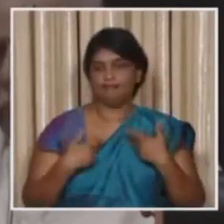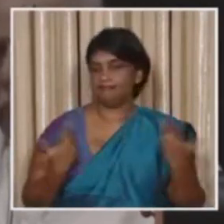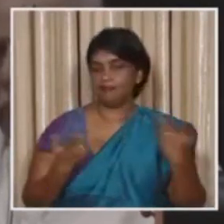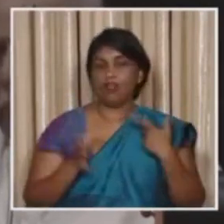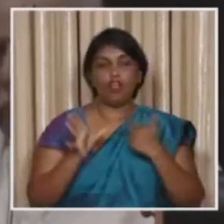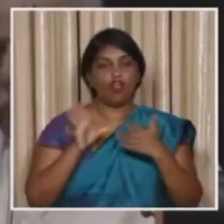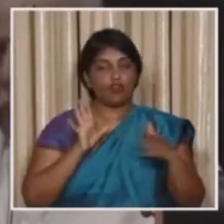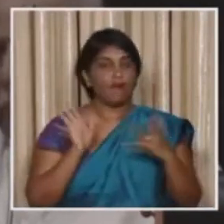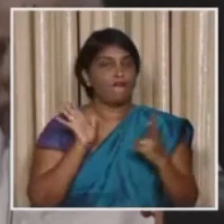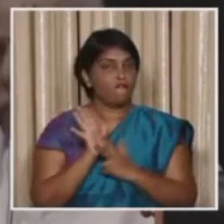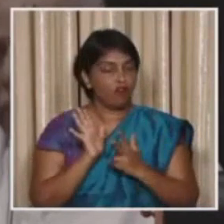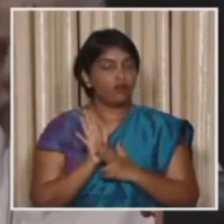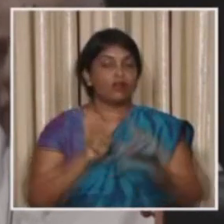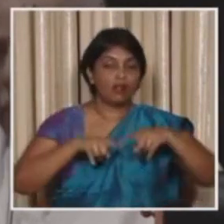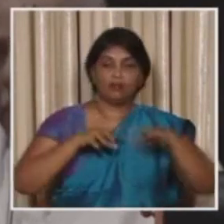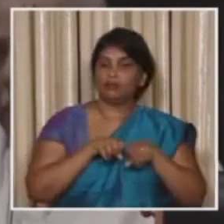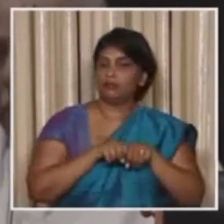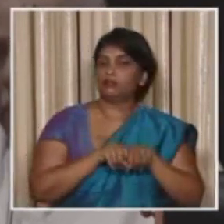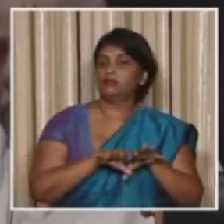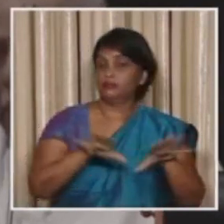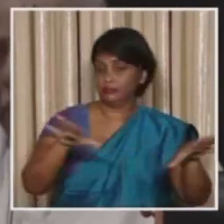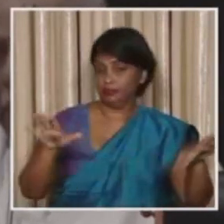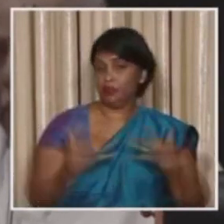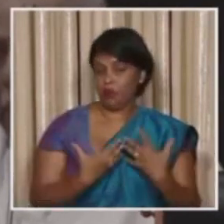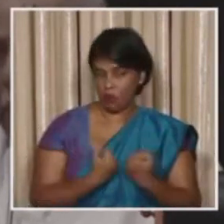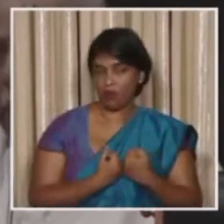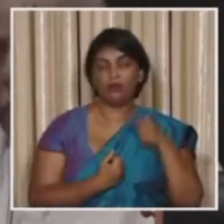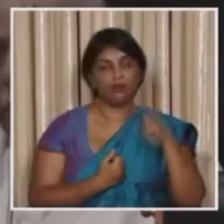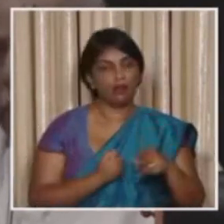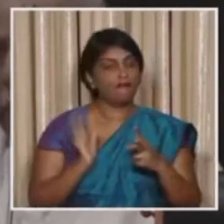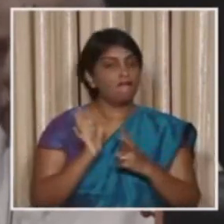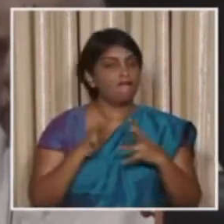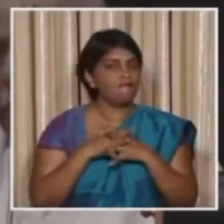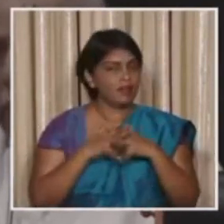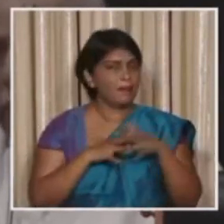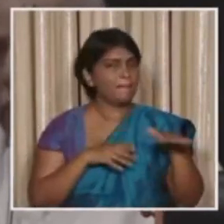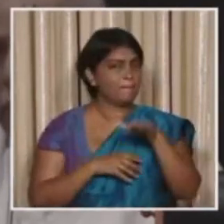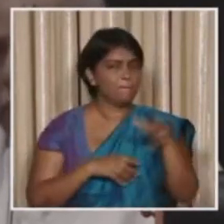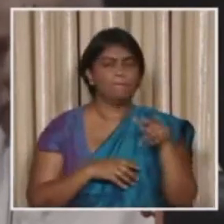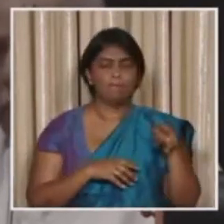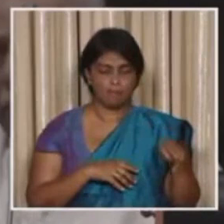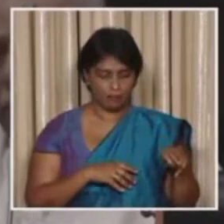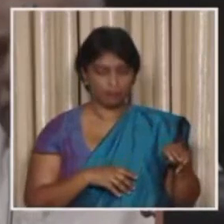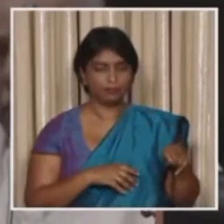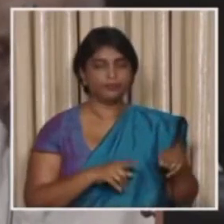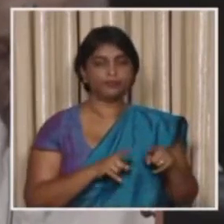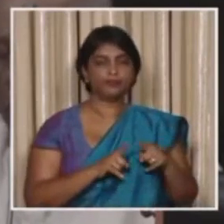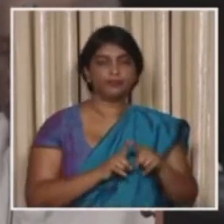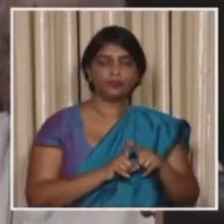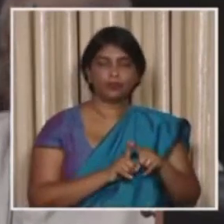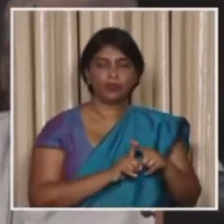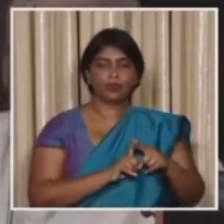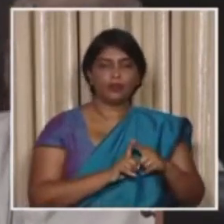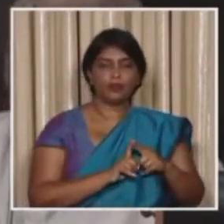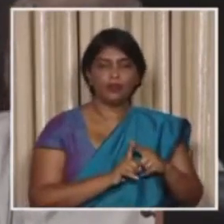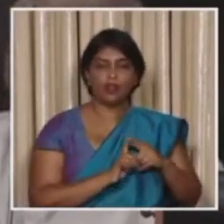Dambul, especially when the districts of Vanni, the eastern and north central provinces, are responsible